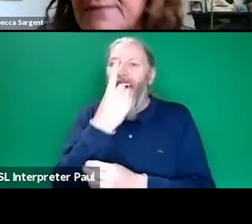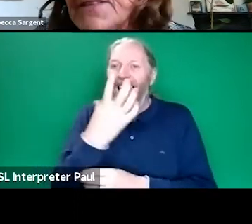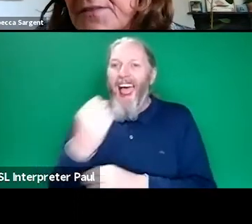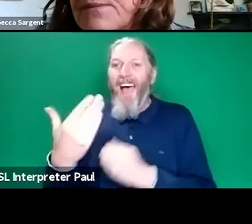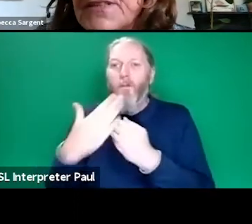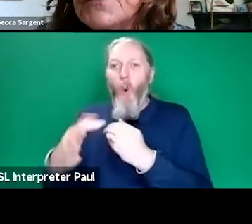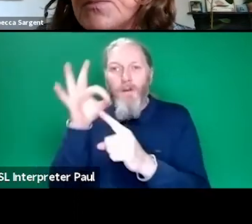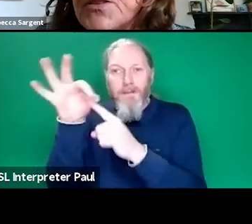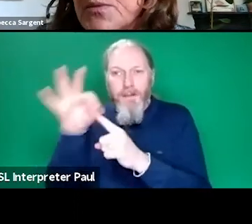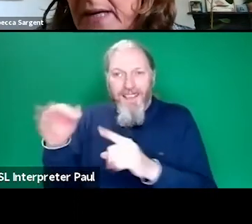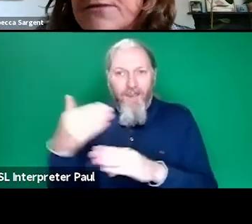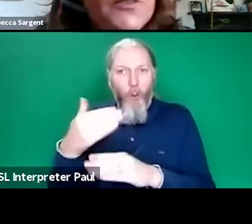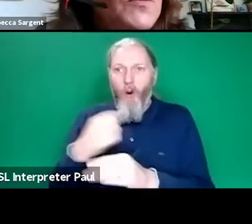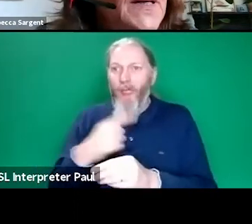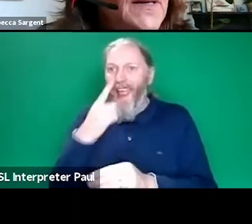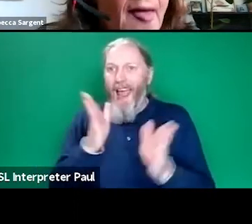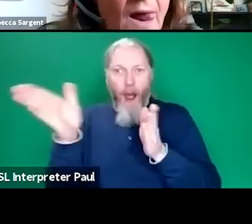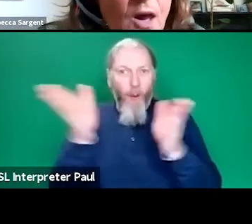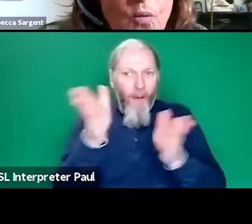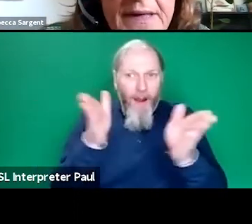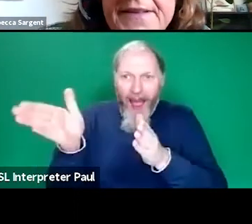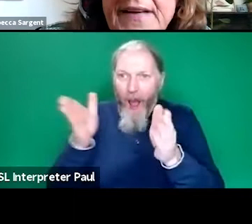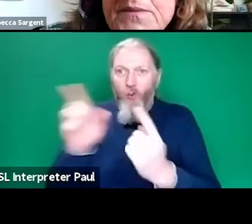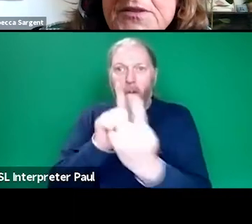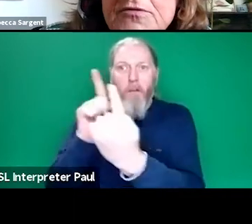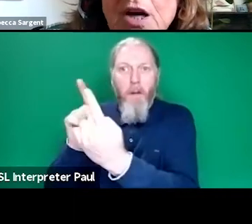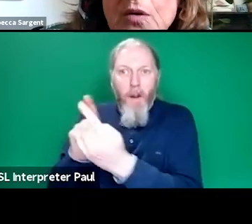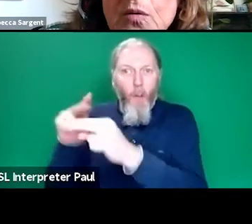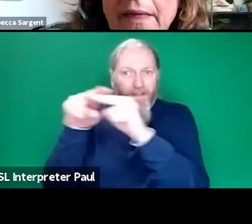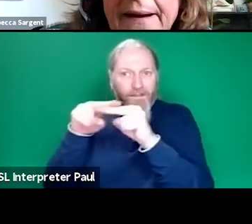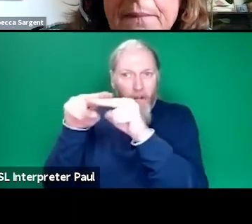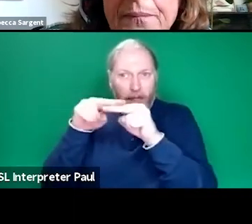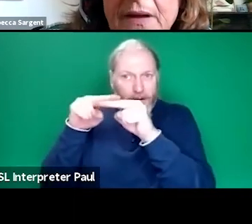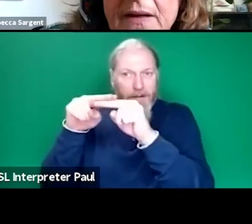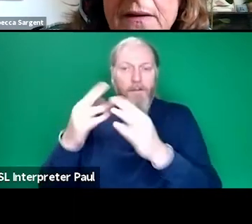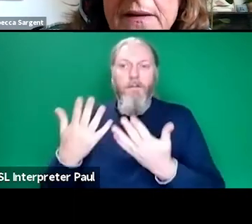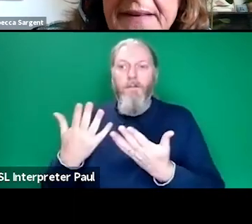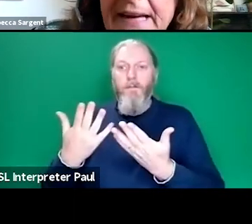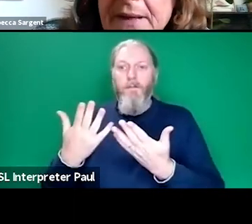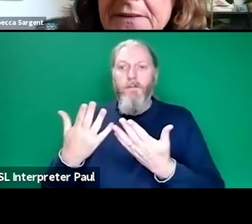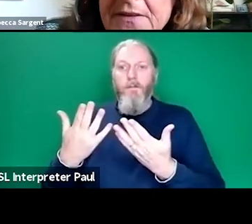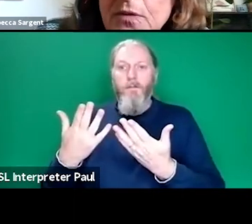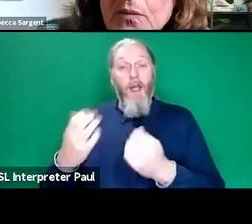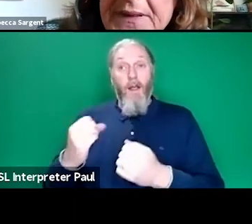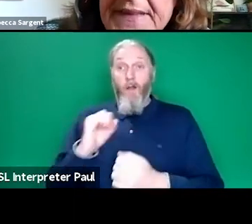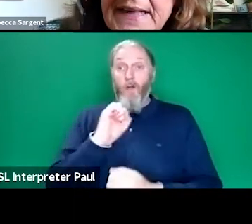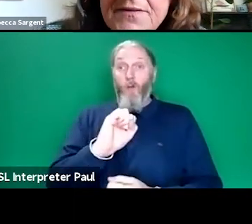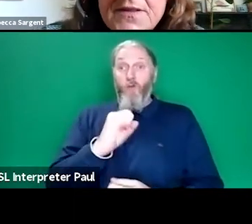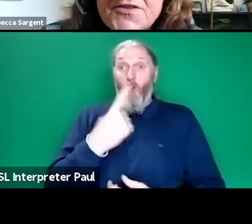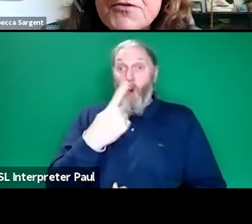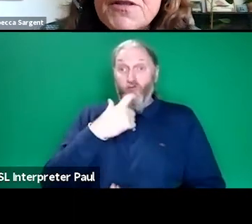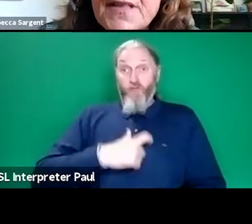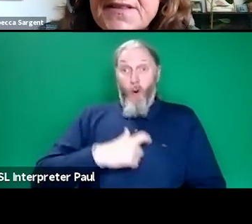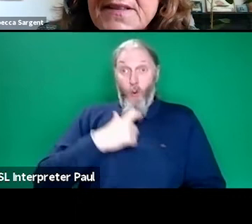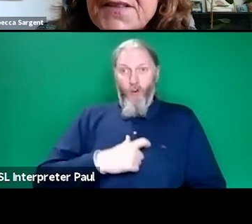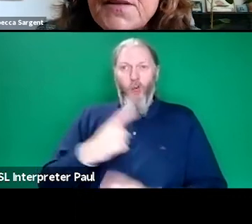and go out into families and do much more outreach work. We developed a role that came out of what we did have